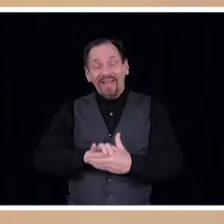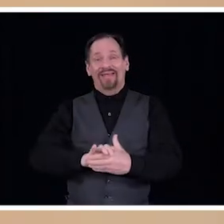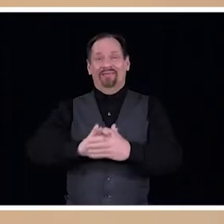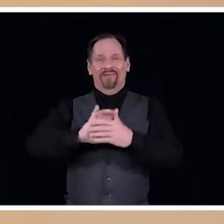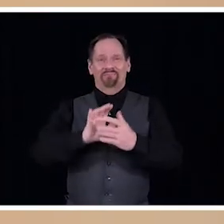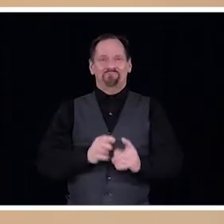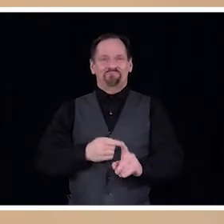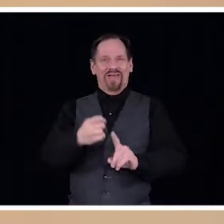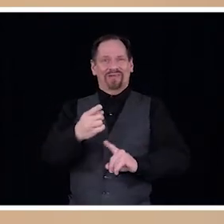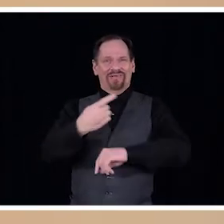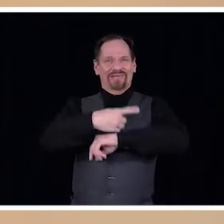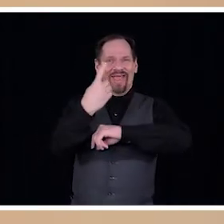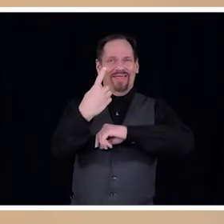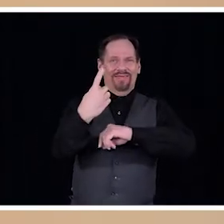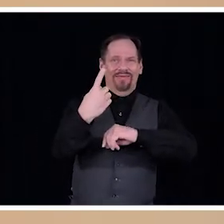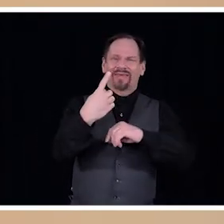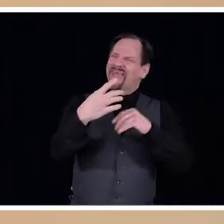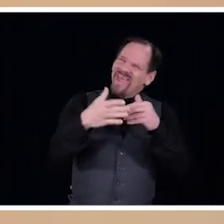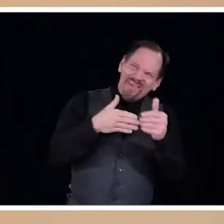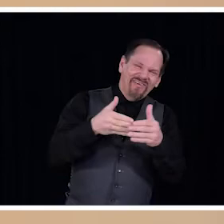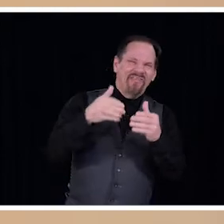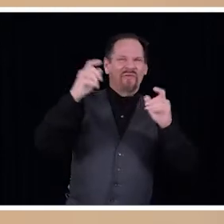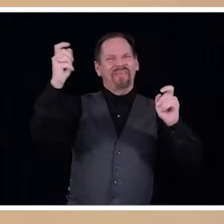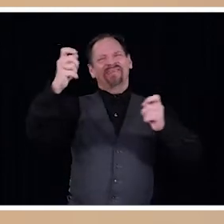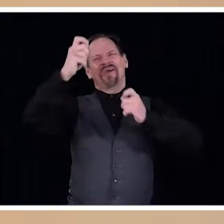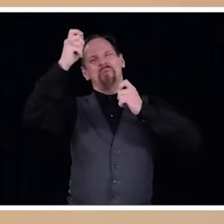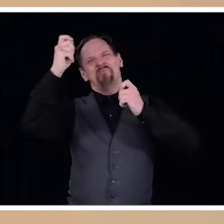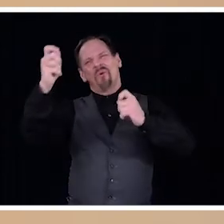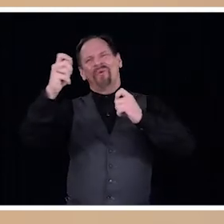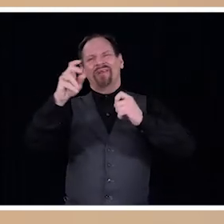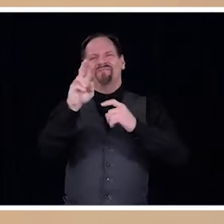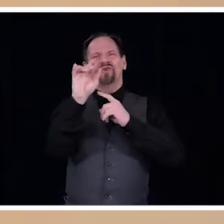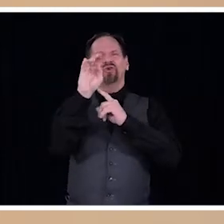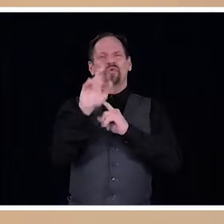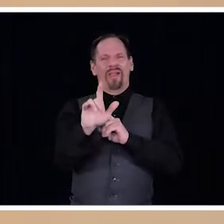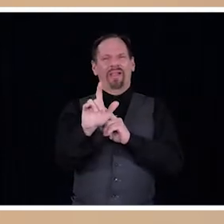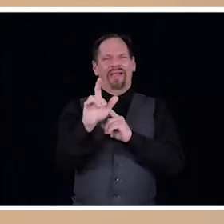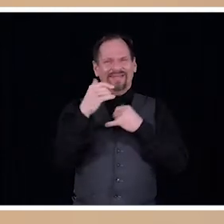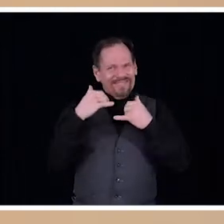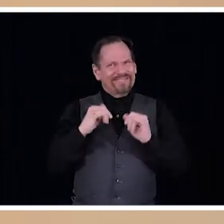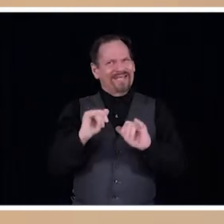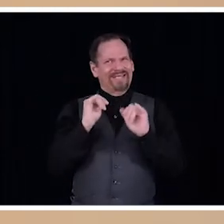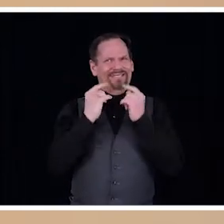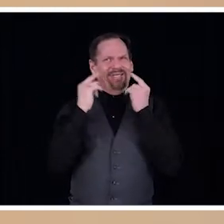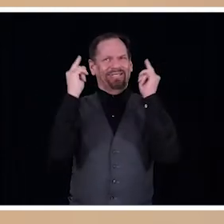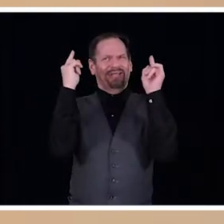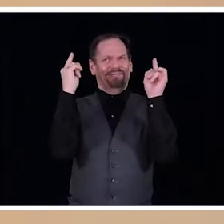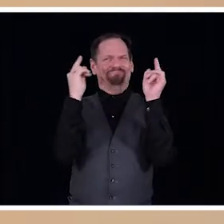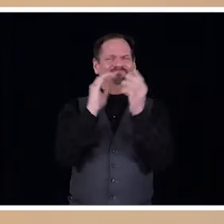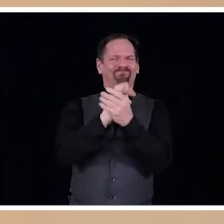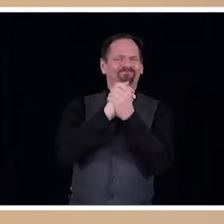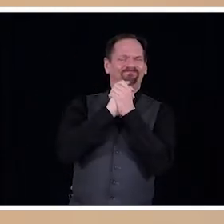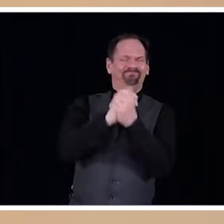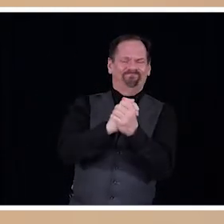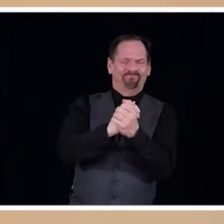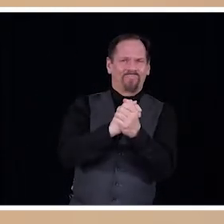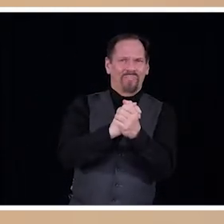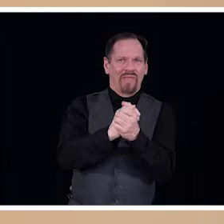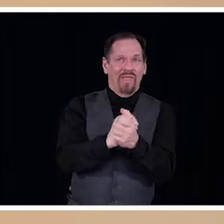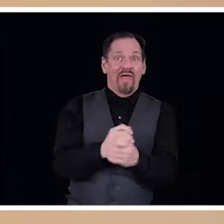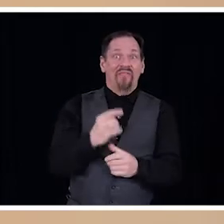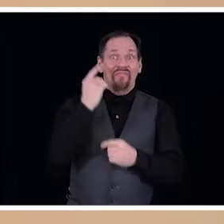ceremony, albeit virtual, are days to celebrate achievement, set aspiration, and